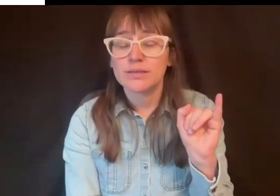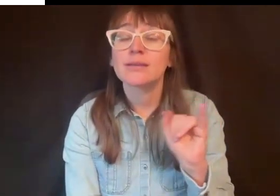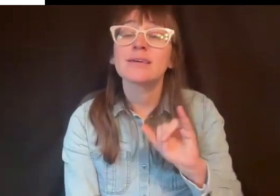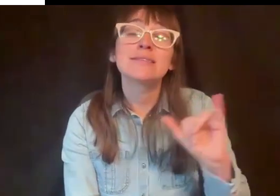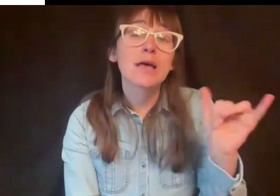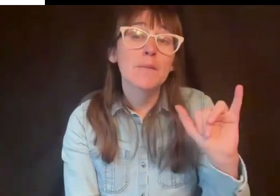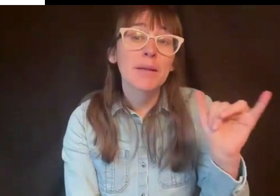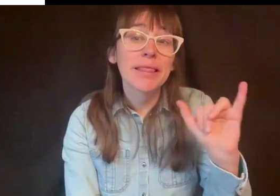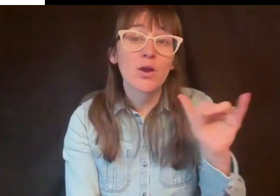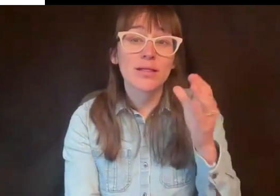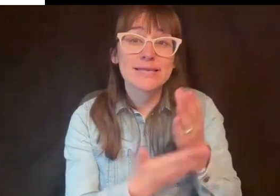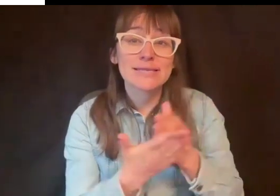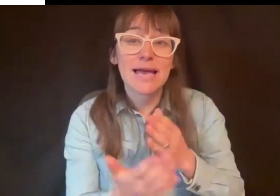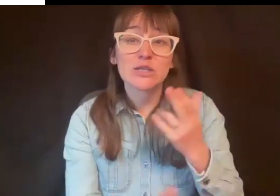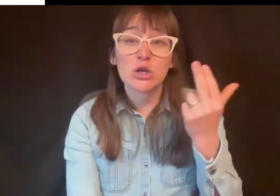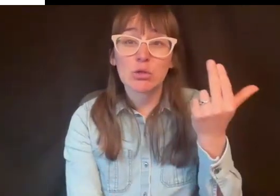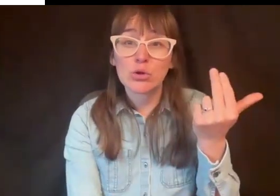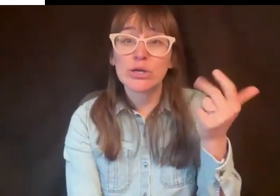Similarly, Section